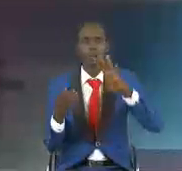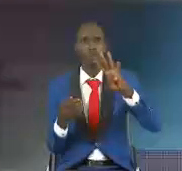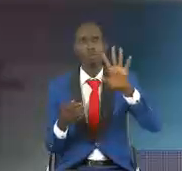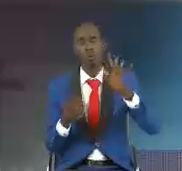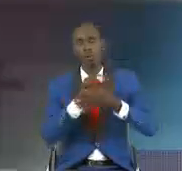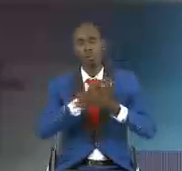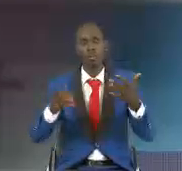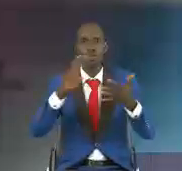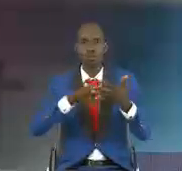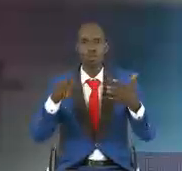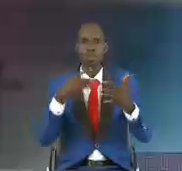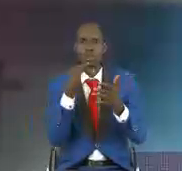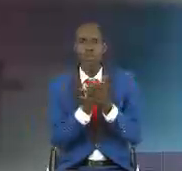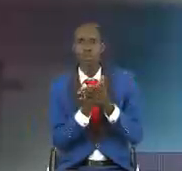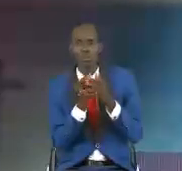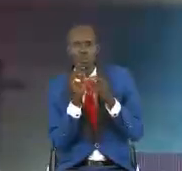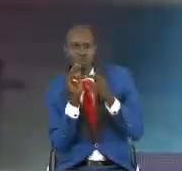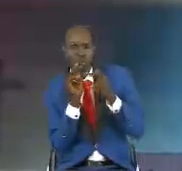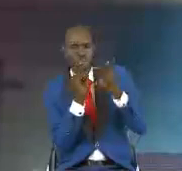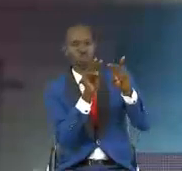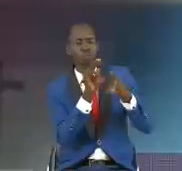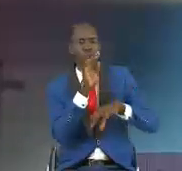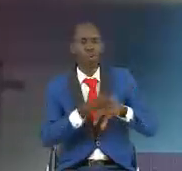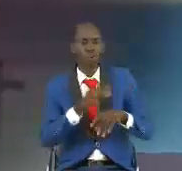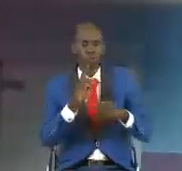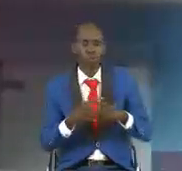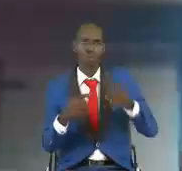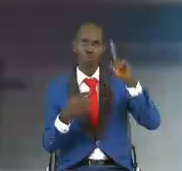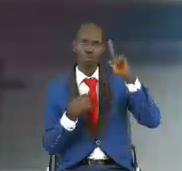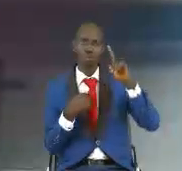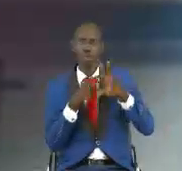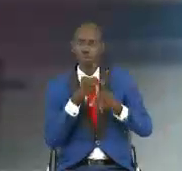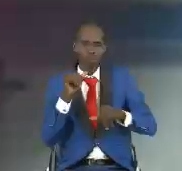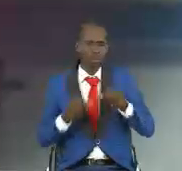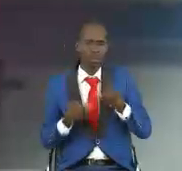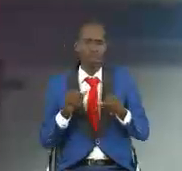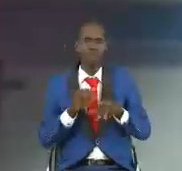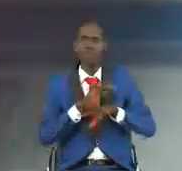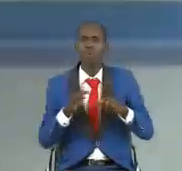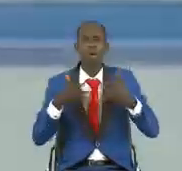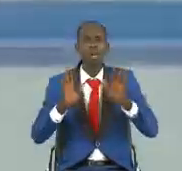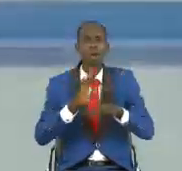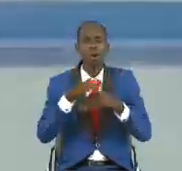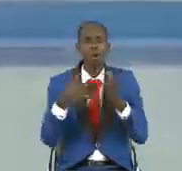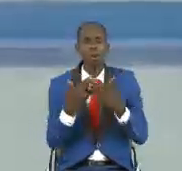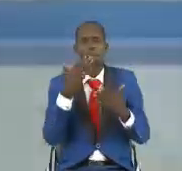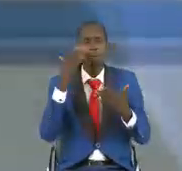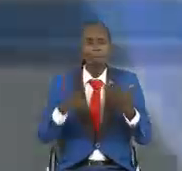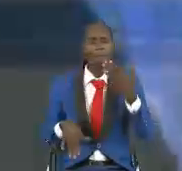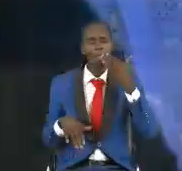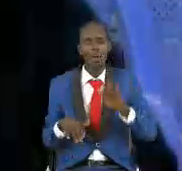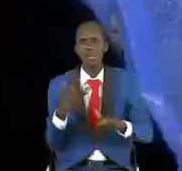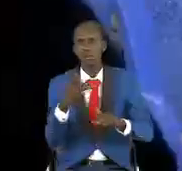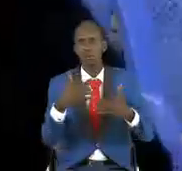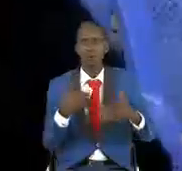It says, don't doubt. Don't allow all the bad things you've done make you to, you